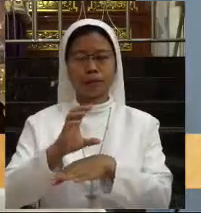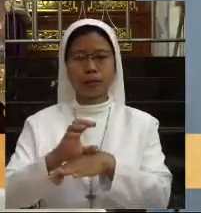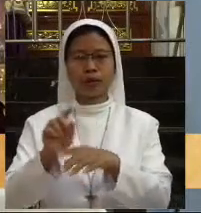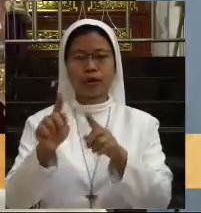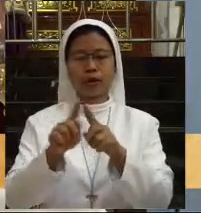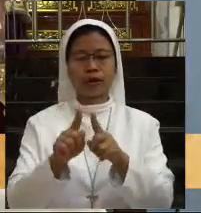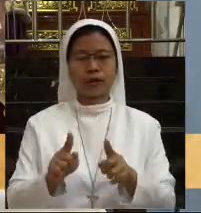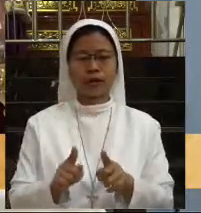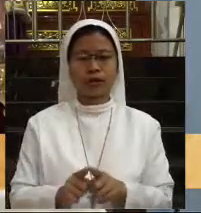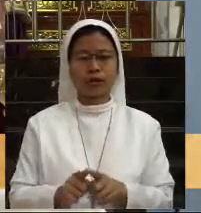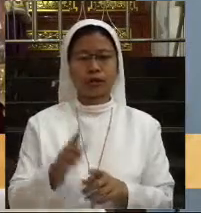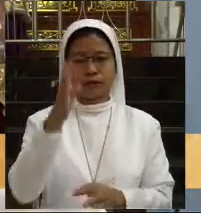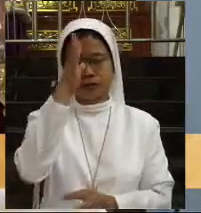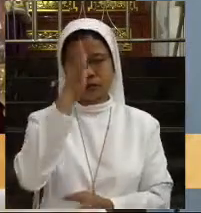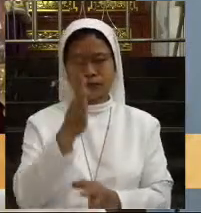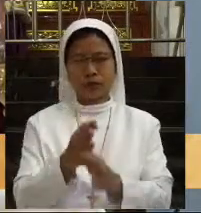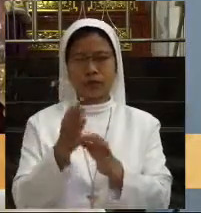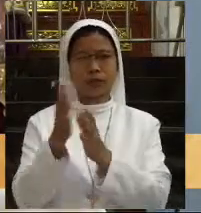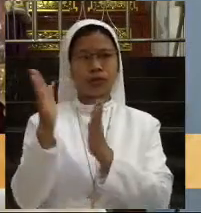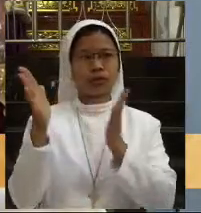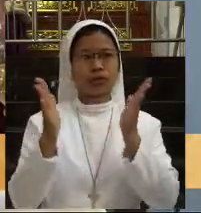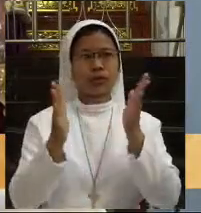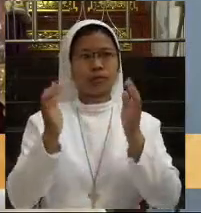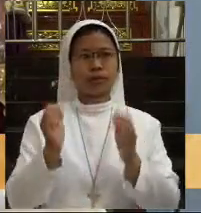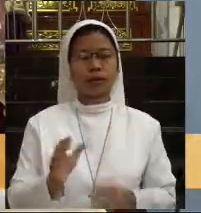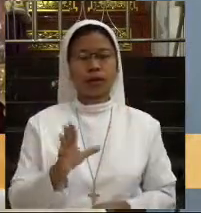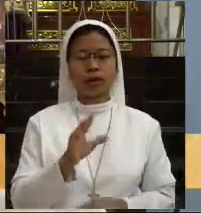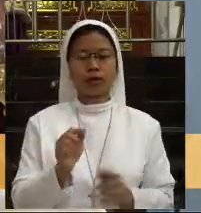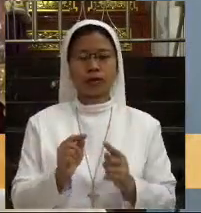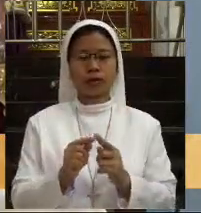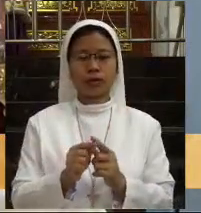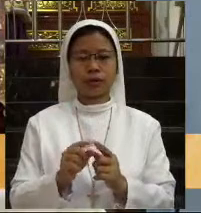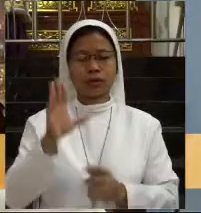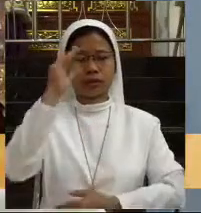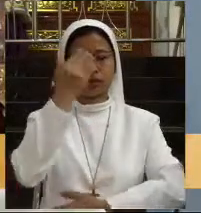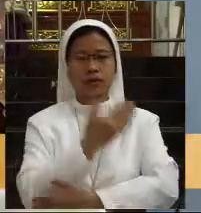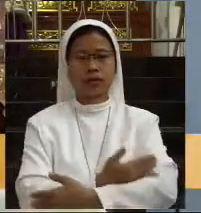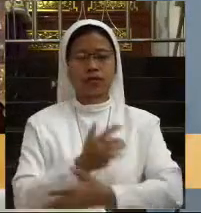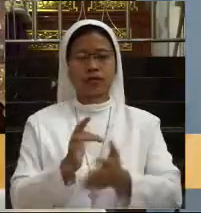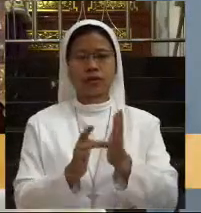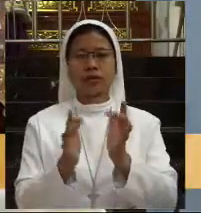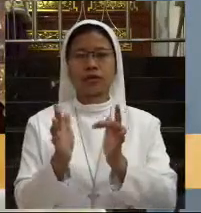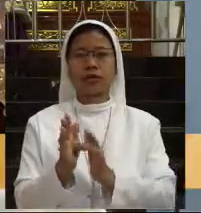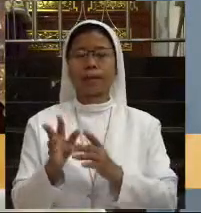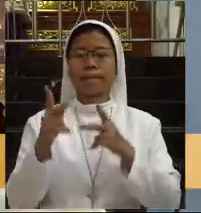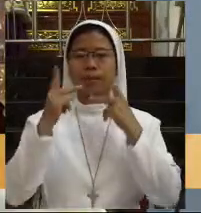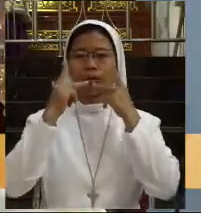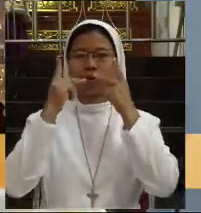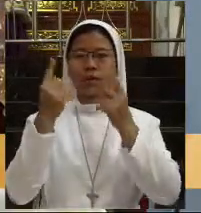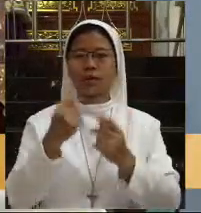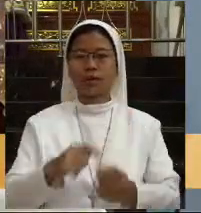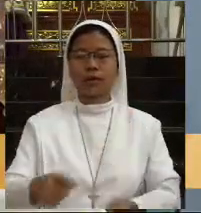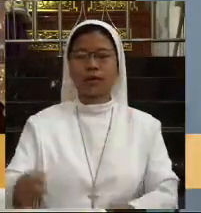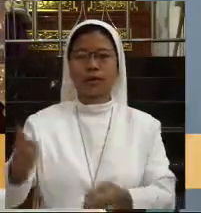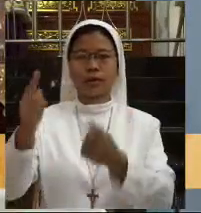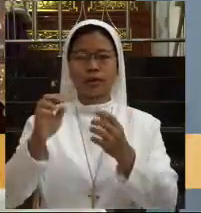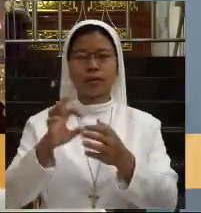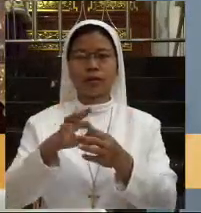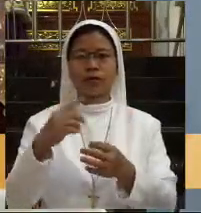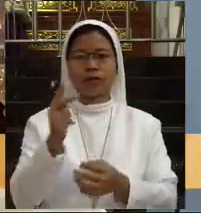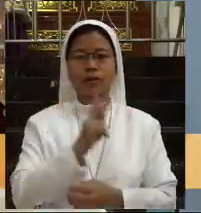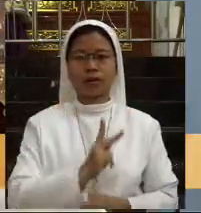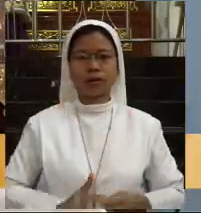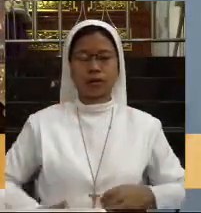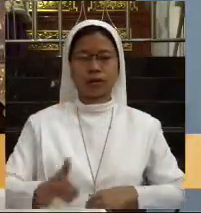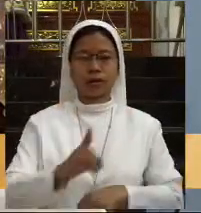servants. And above all, to the Son Jesus, He proclaimed the coming of the kingdom of